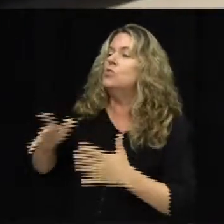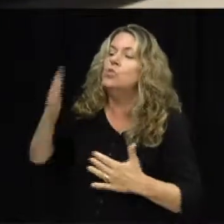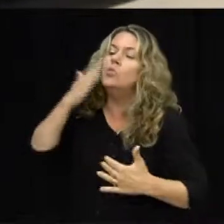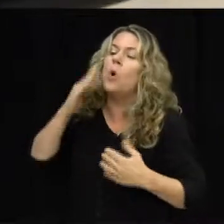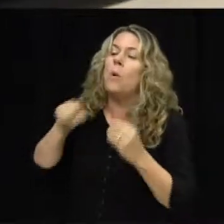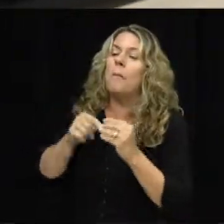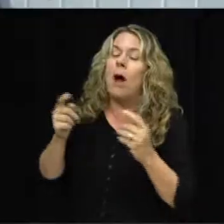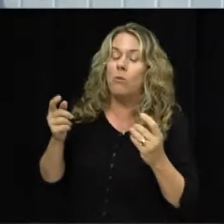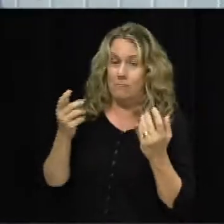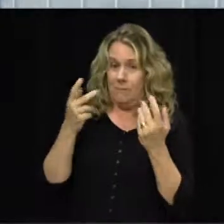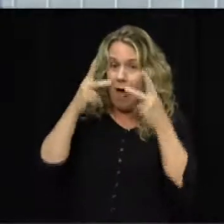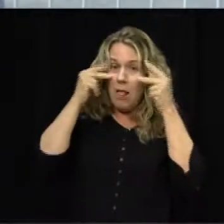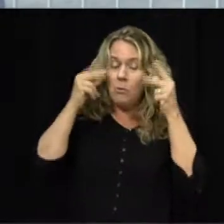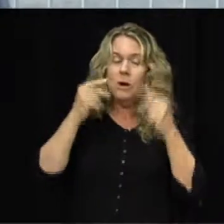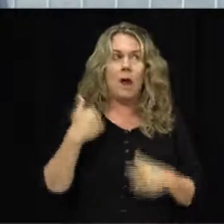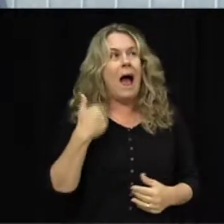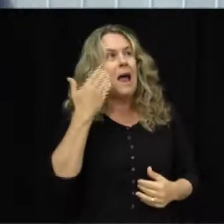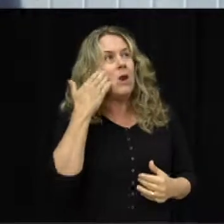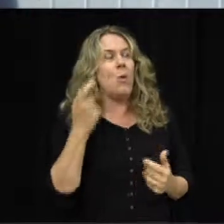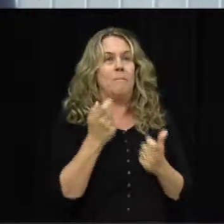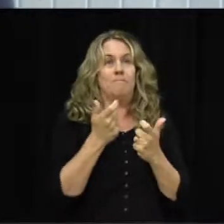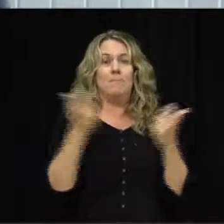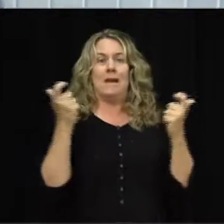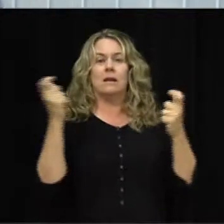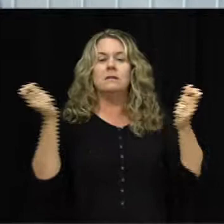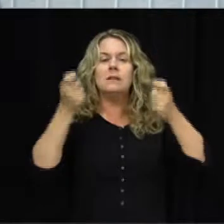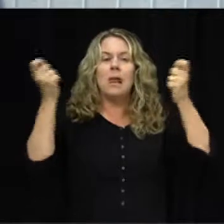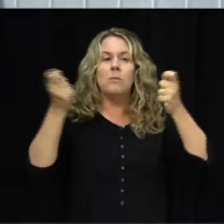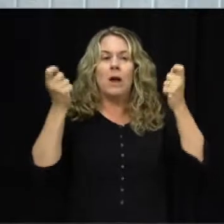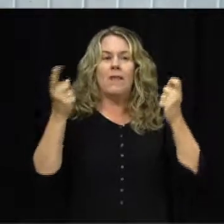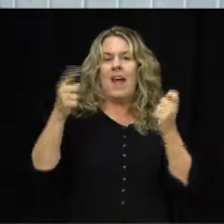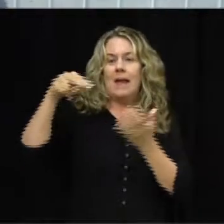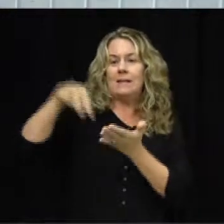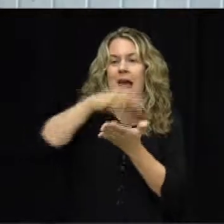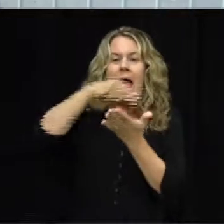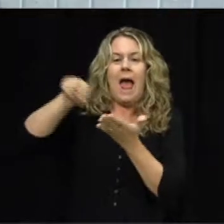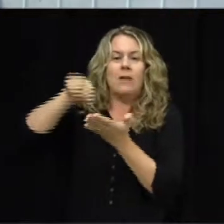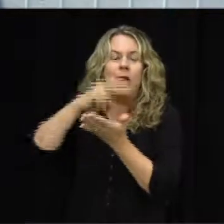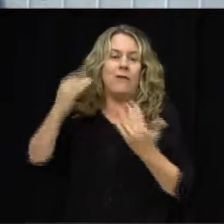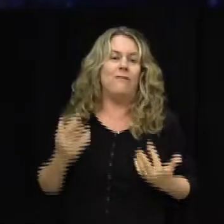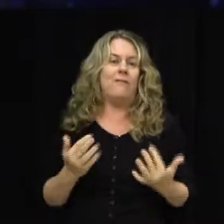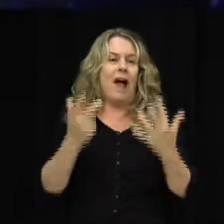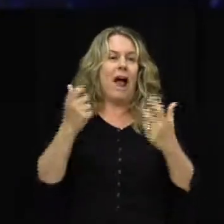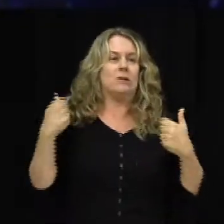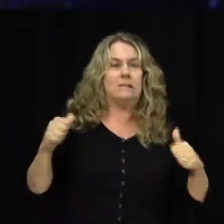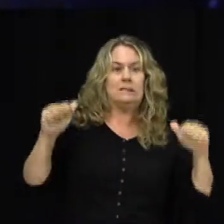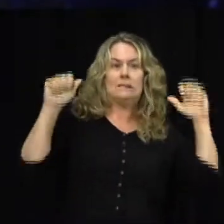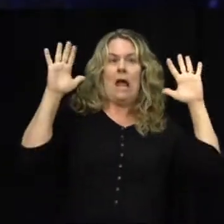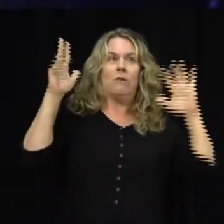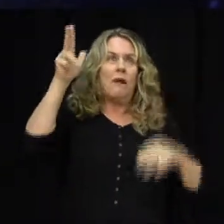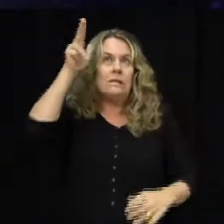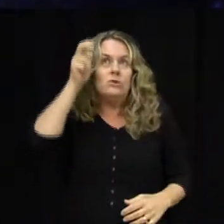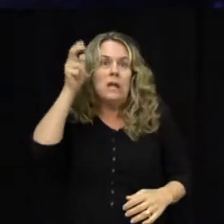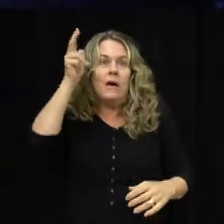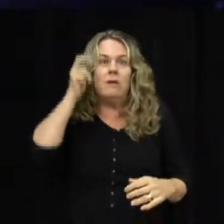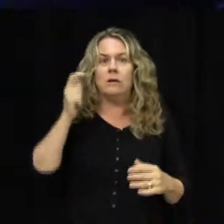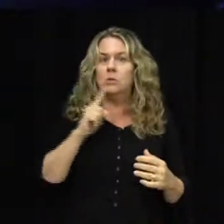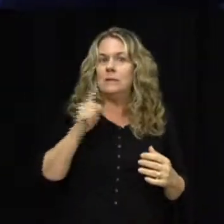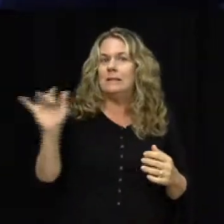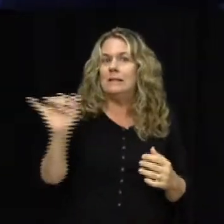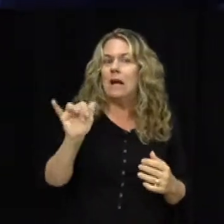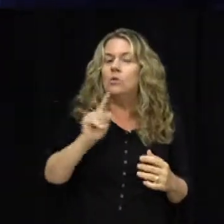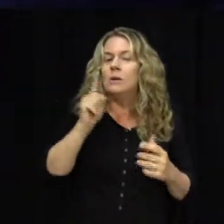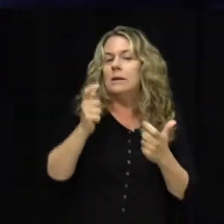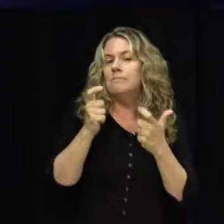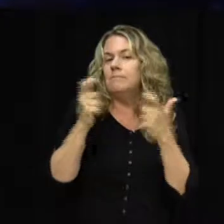much they know. Well, I know it was like a big celebration where they danced around a fire and they made sacrifices to Satan, and it